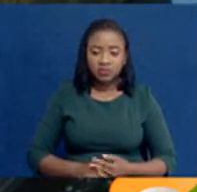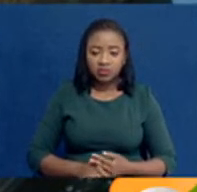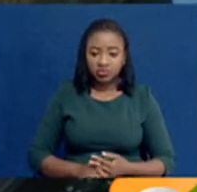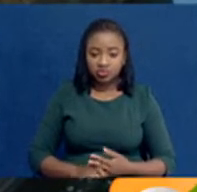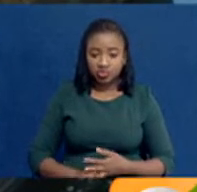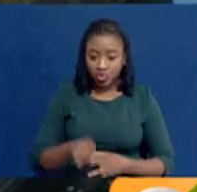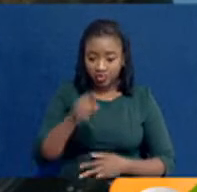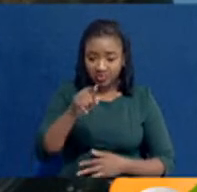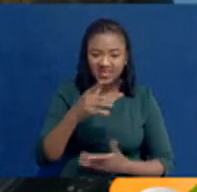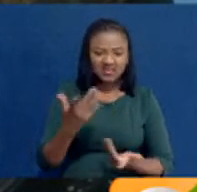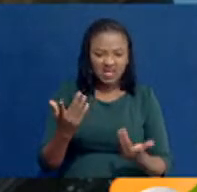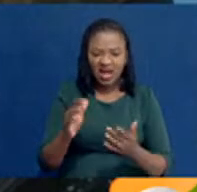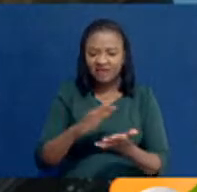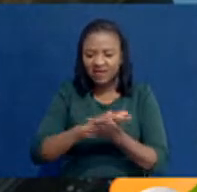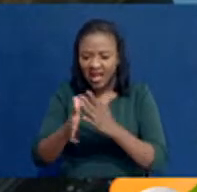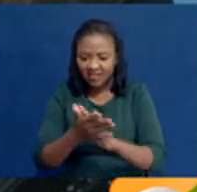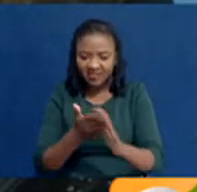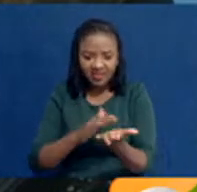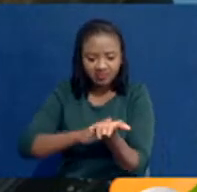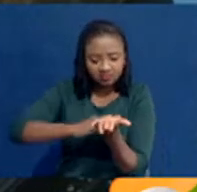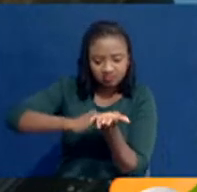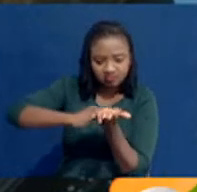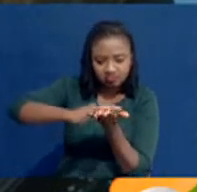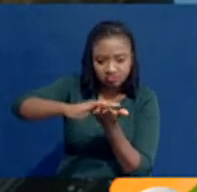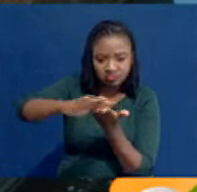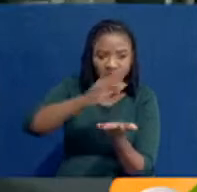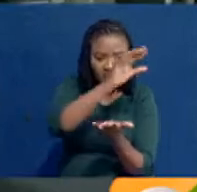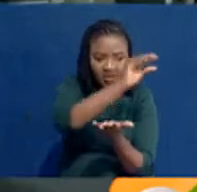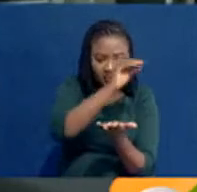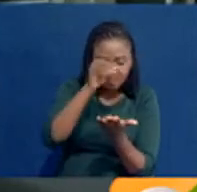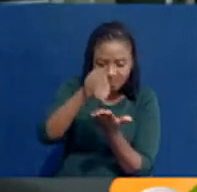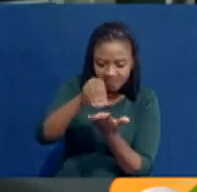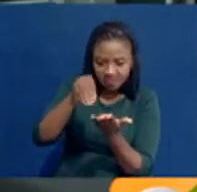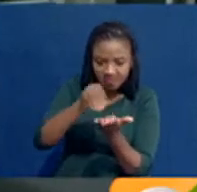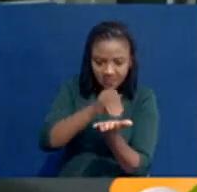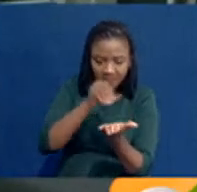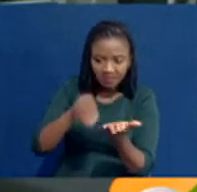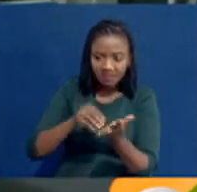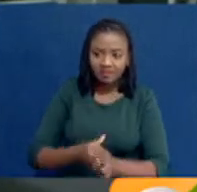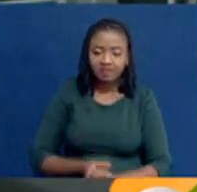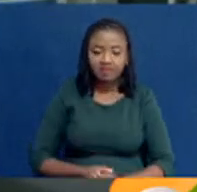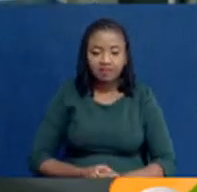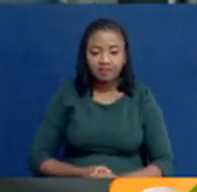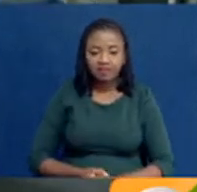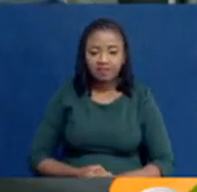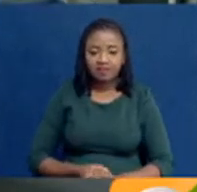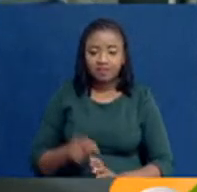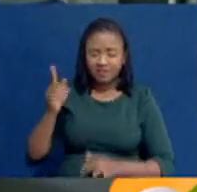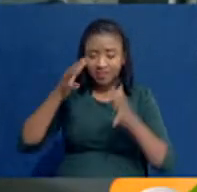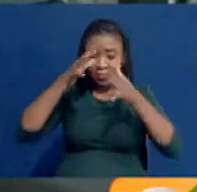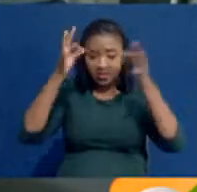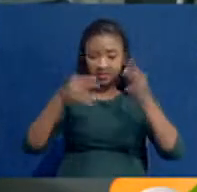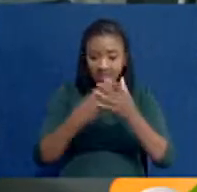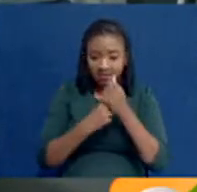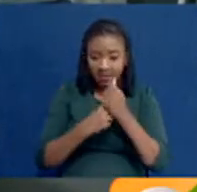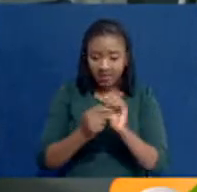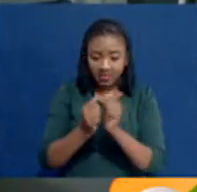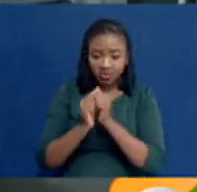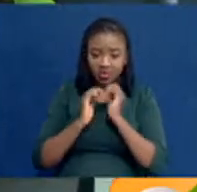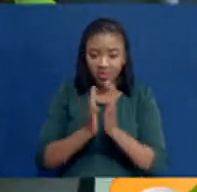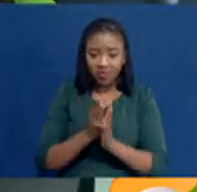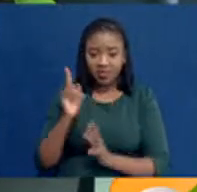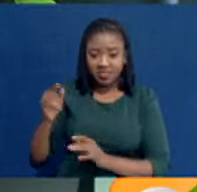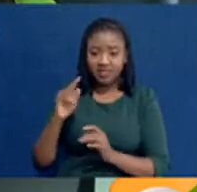bare PCB, like, and now the components. Paul says they chose to partner with Gearbox Kenya because of their hardware